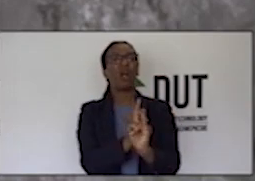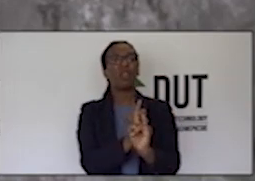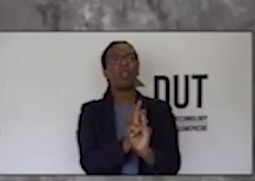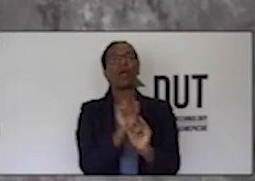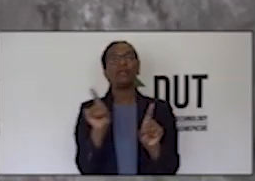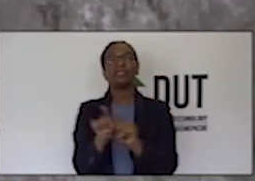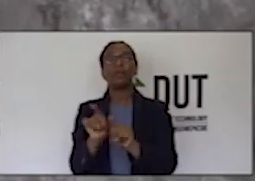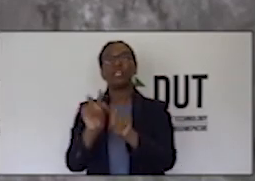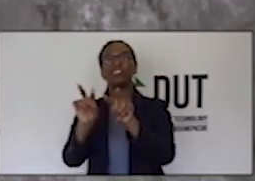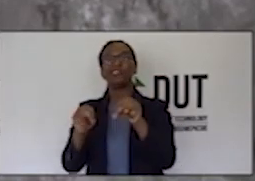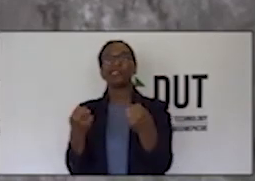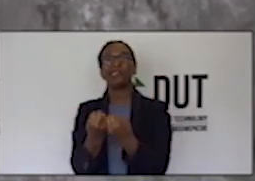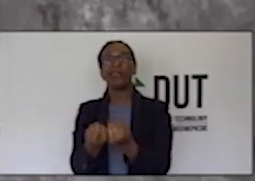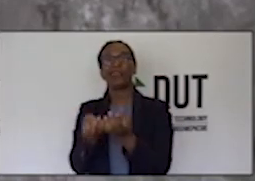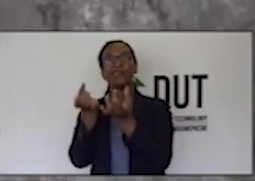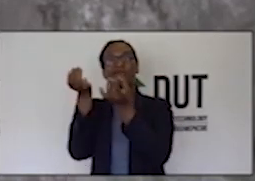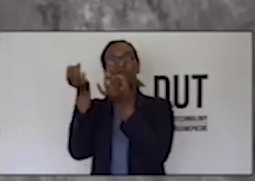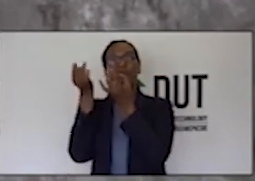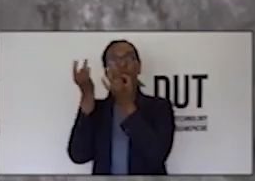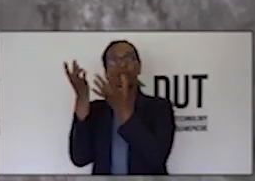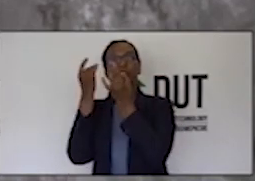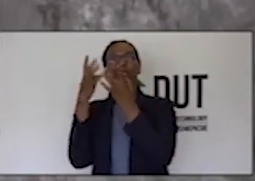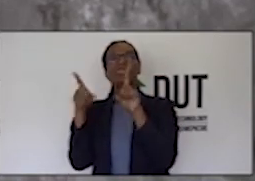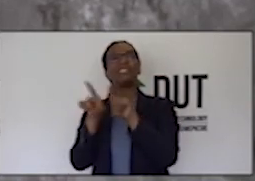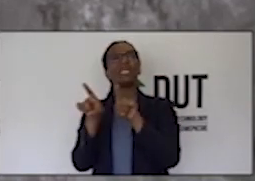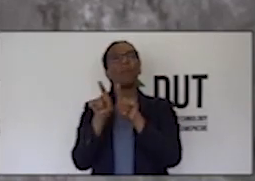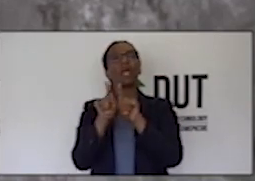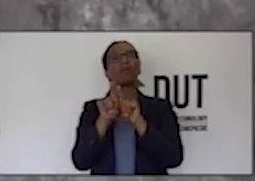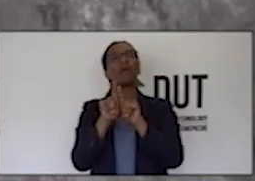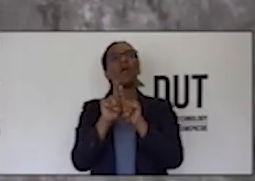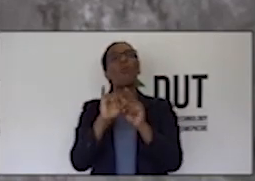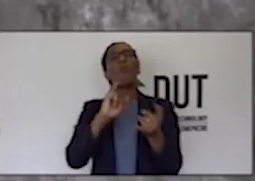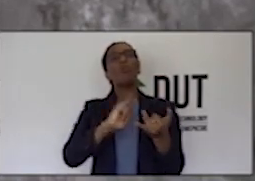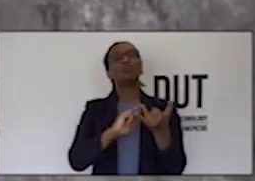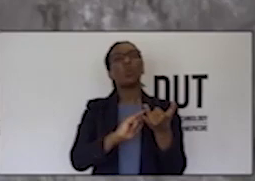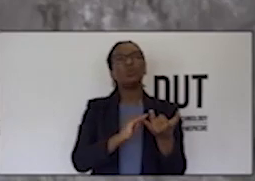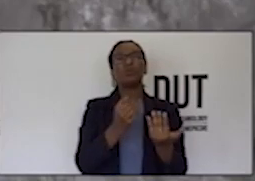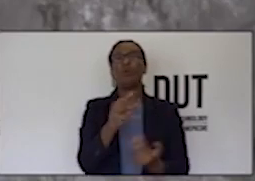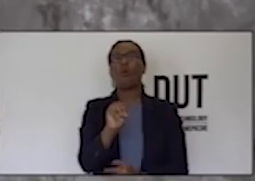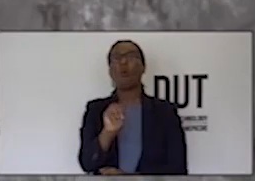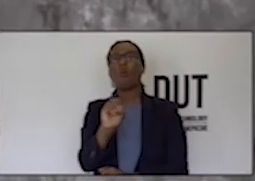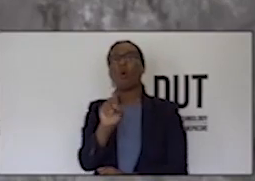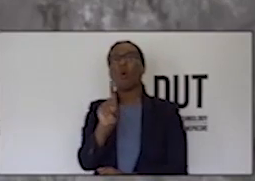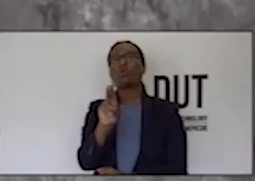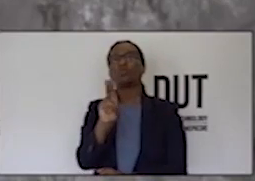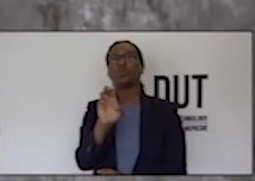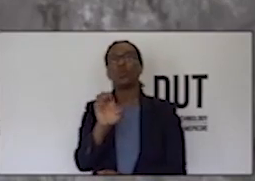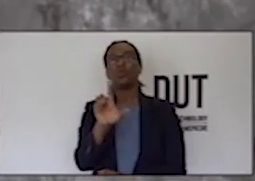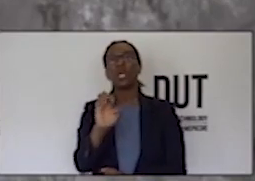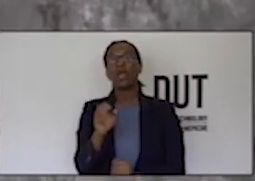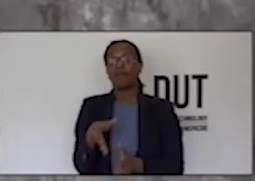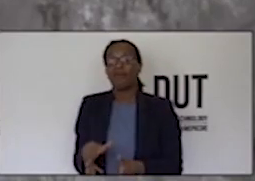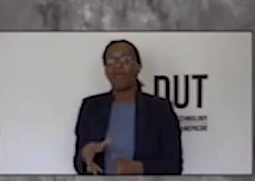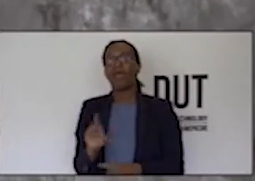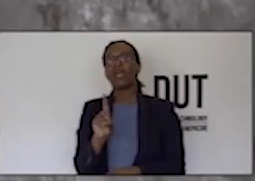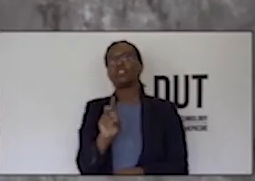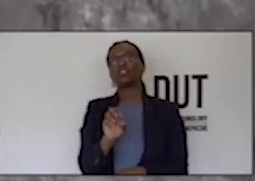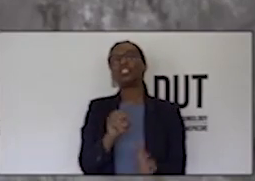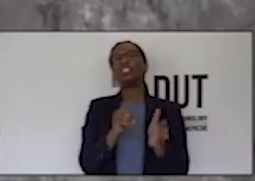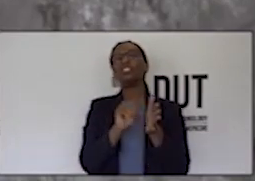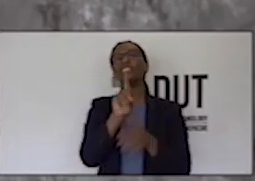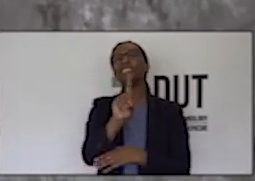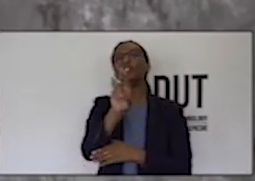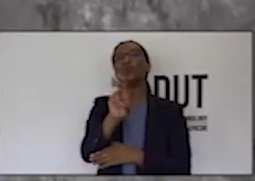national information on all the courses that are offered by DUT. So our Career Resource Center is